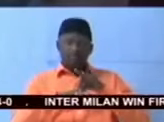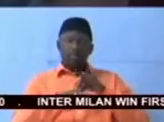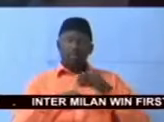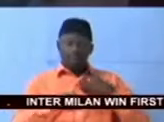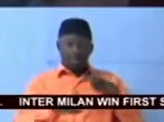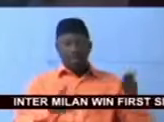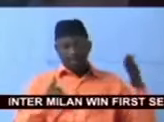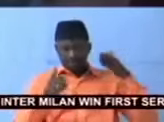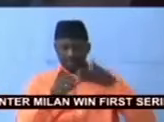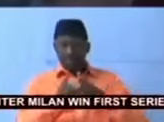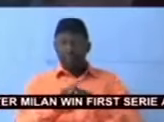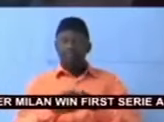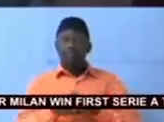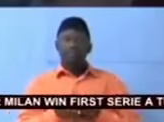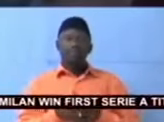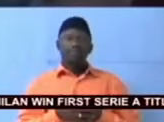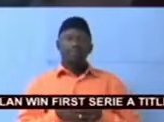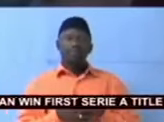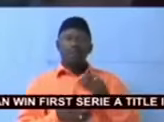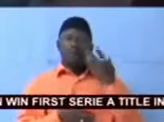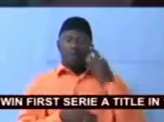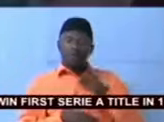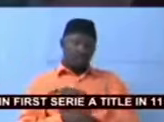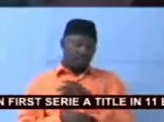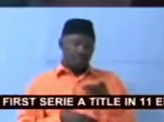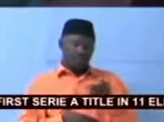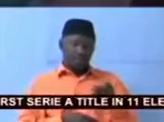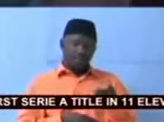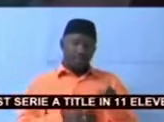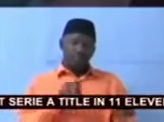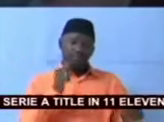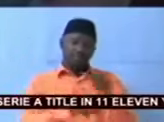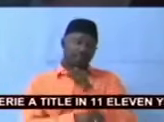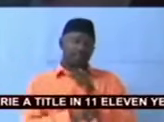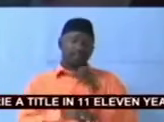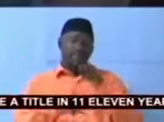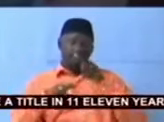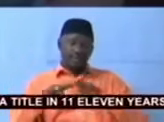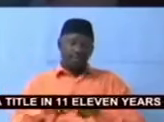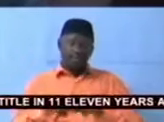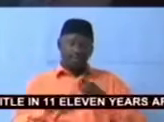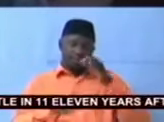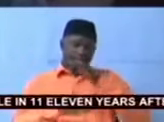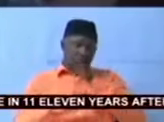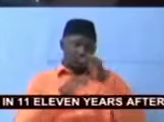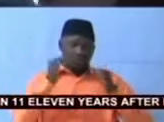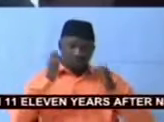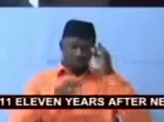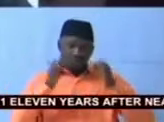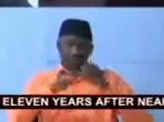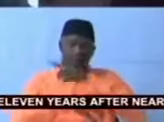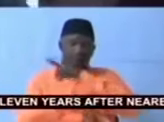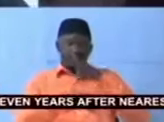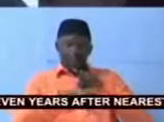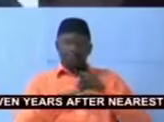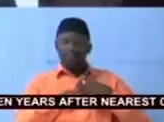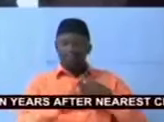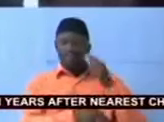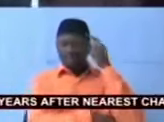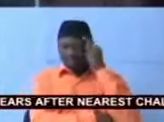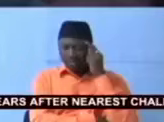So when they went back to court, I thought about the information.